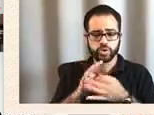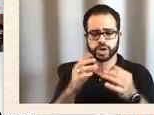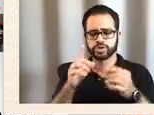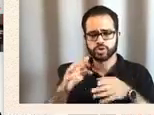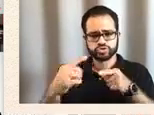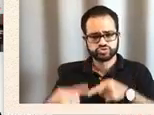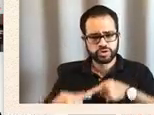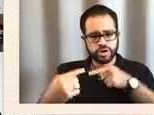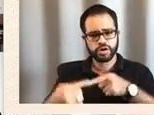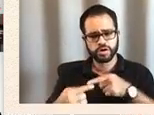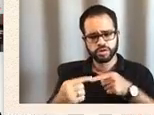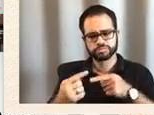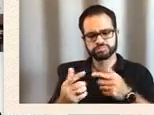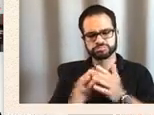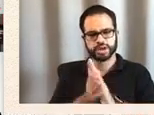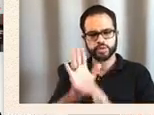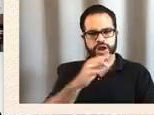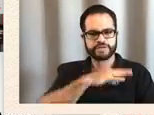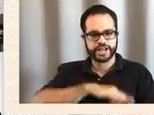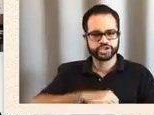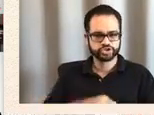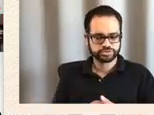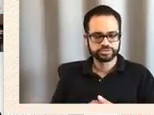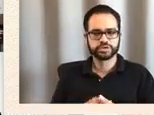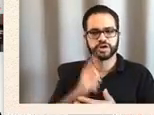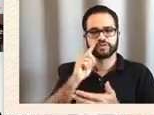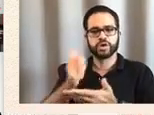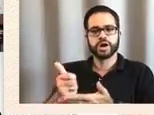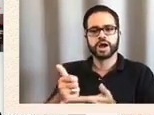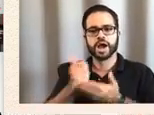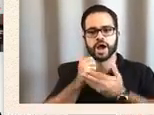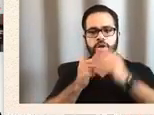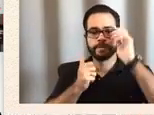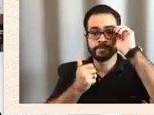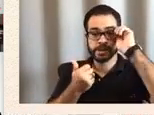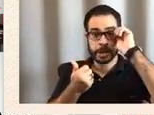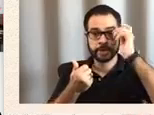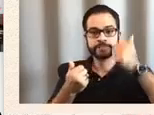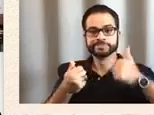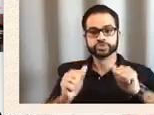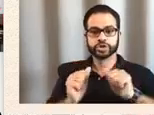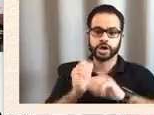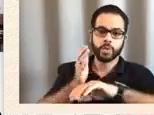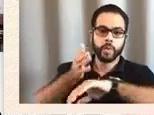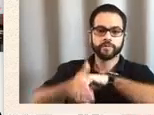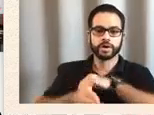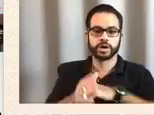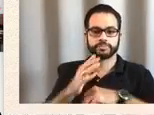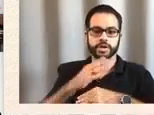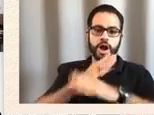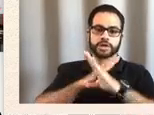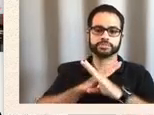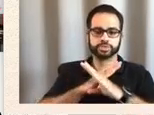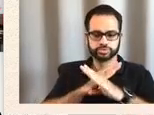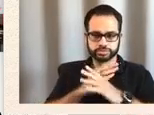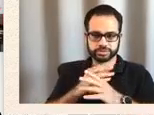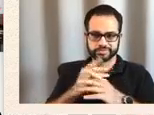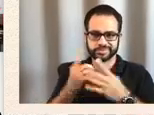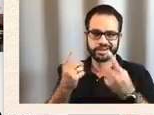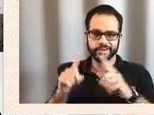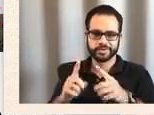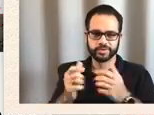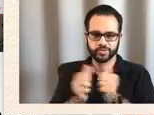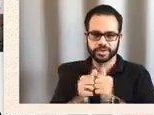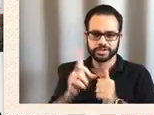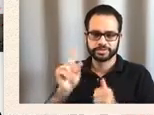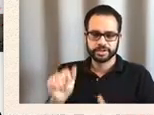advantage in order to help overcome the obstacles that come with having a disability. Well